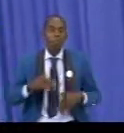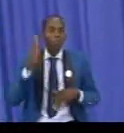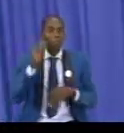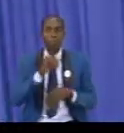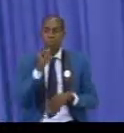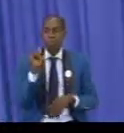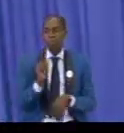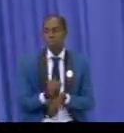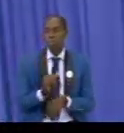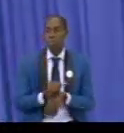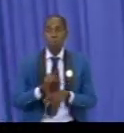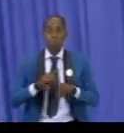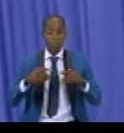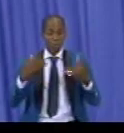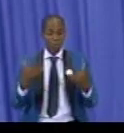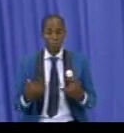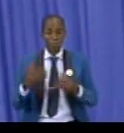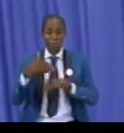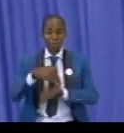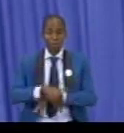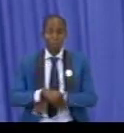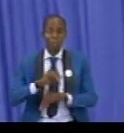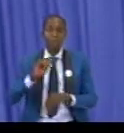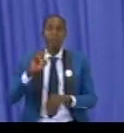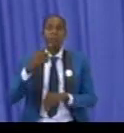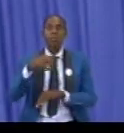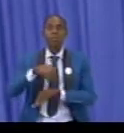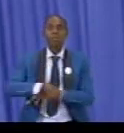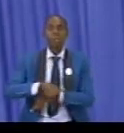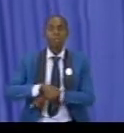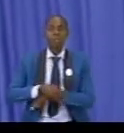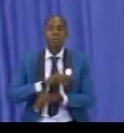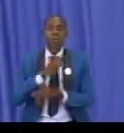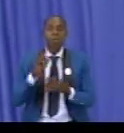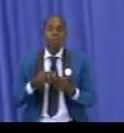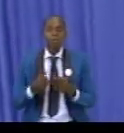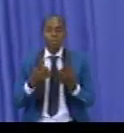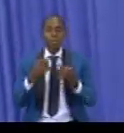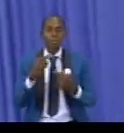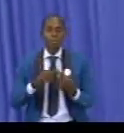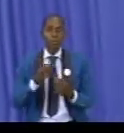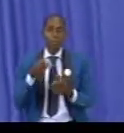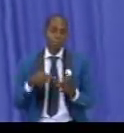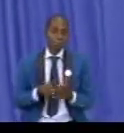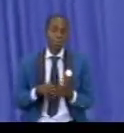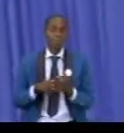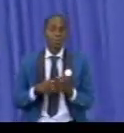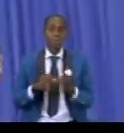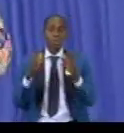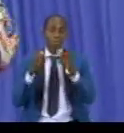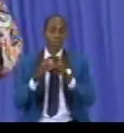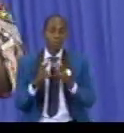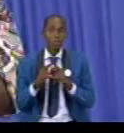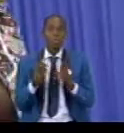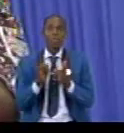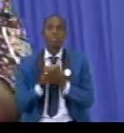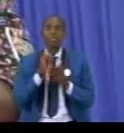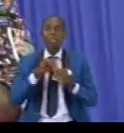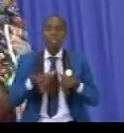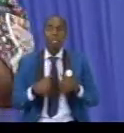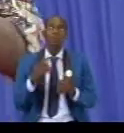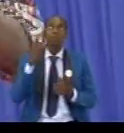have. But tonight, the first night, when we enter into this camp, that is how God delivered